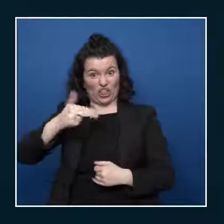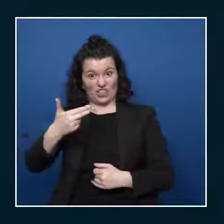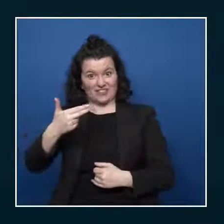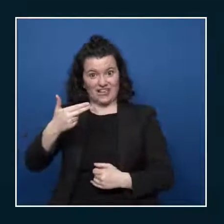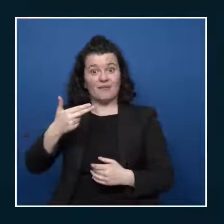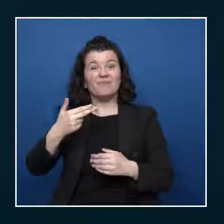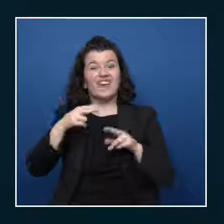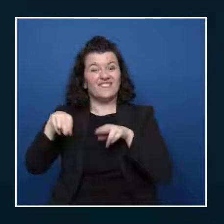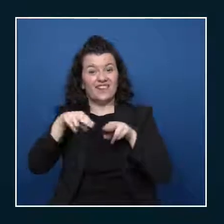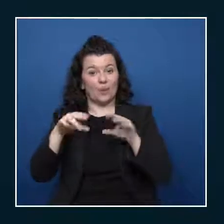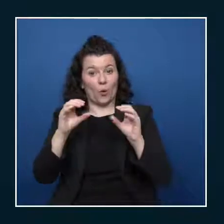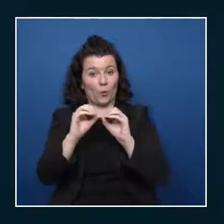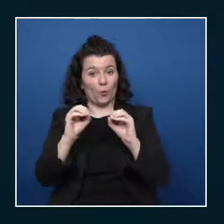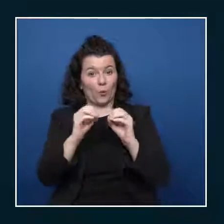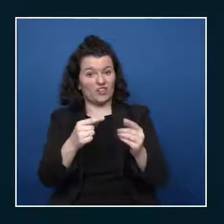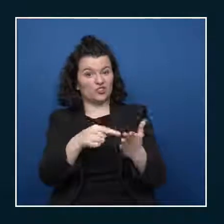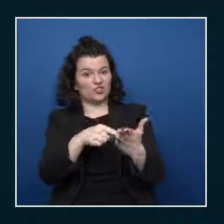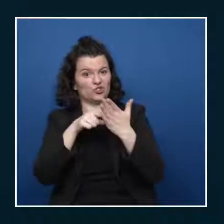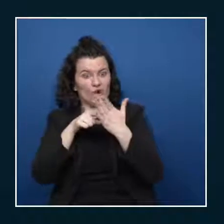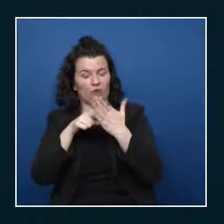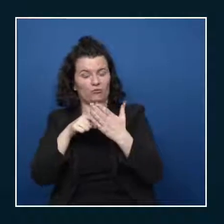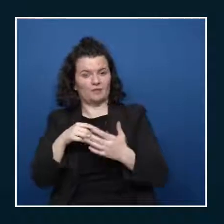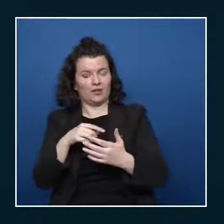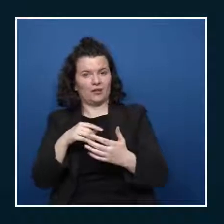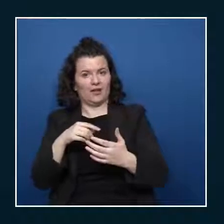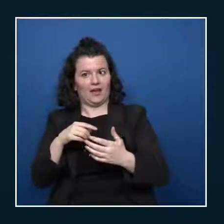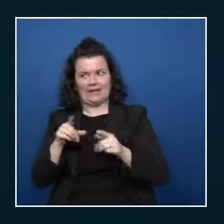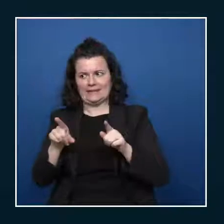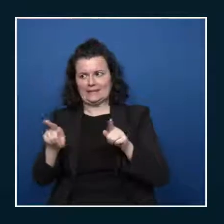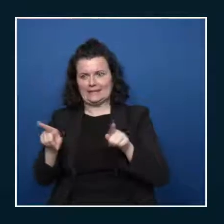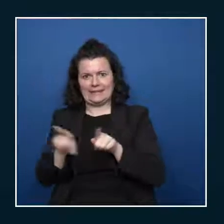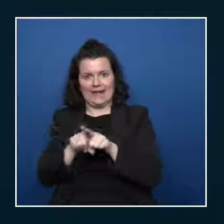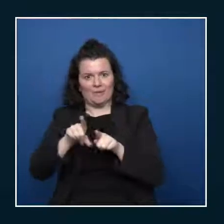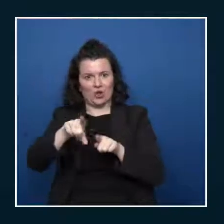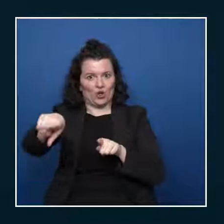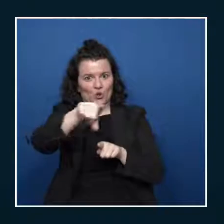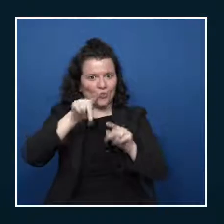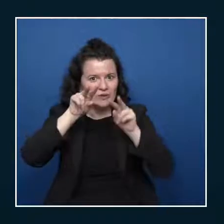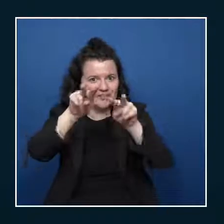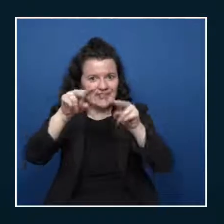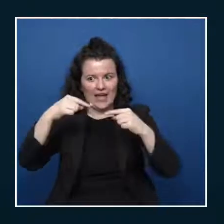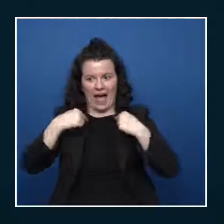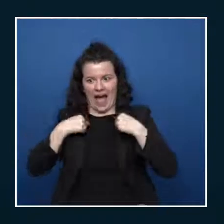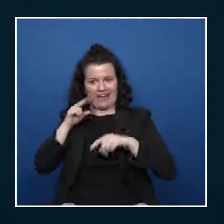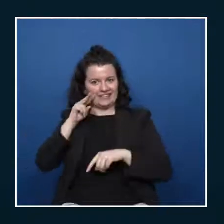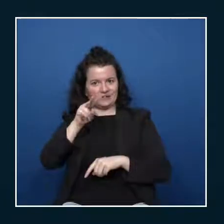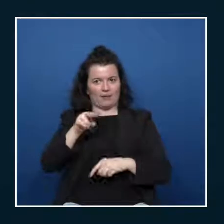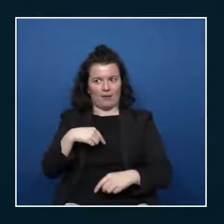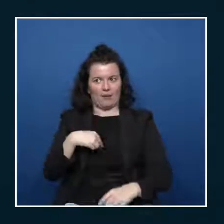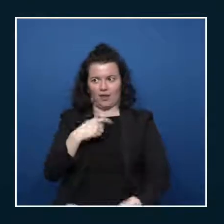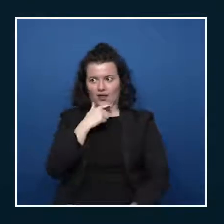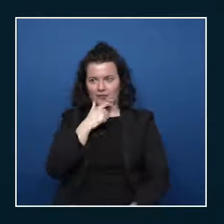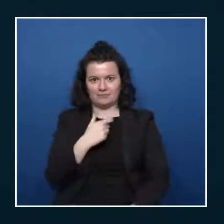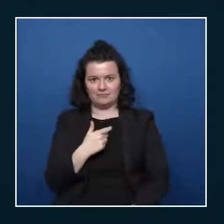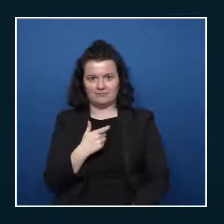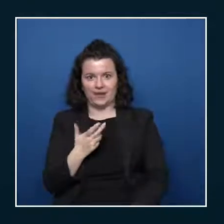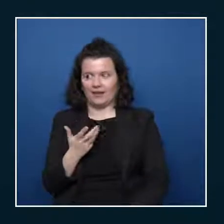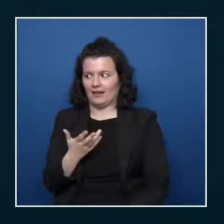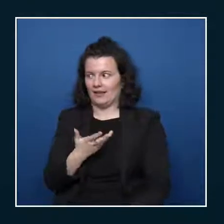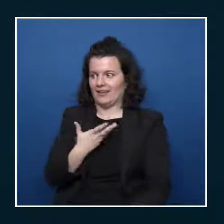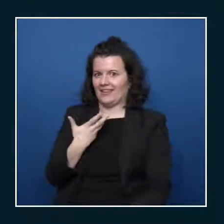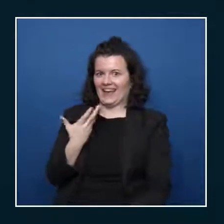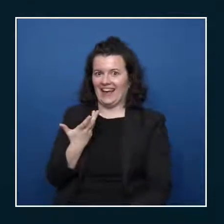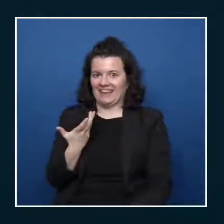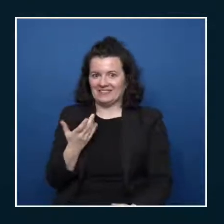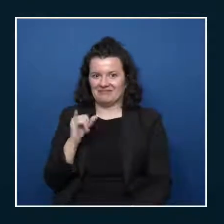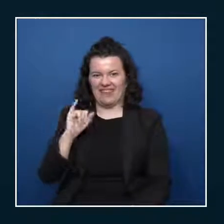watched it with everyone live, right? And so we had never seen that. There's 6 that take on 3 shifts at Ignite,